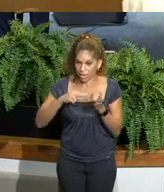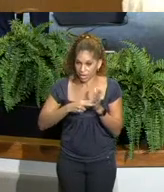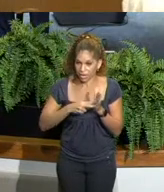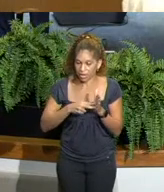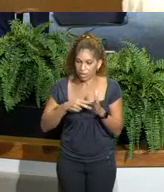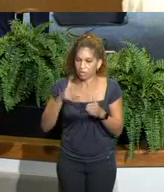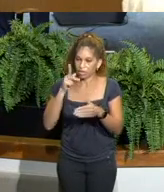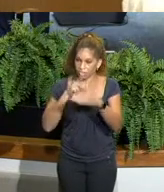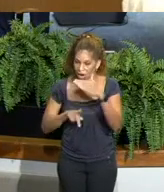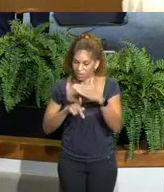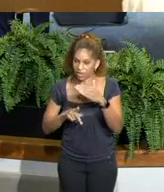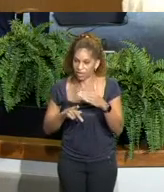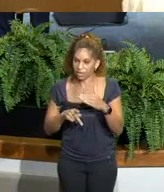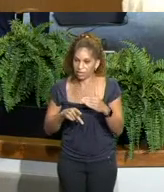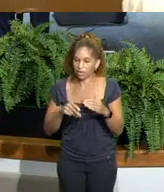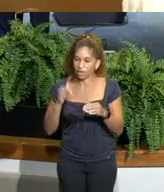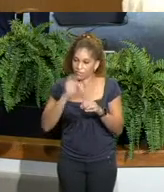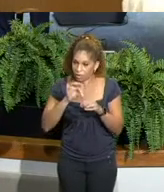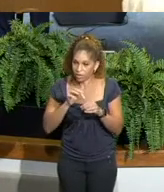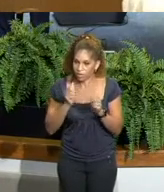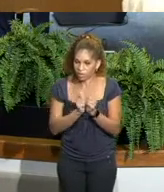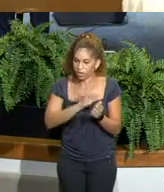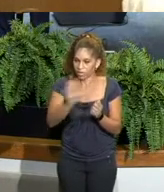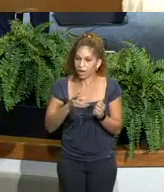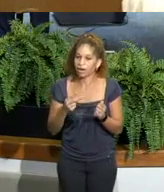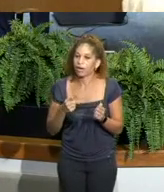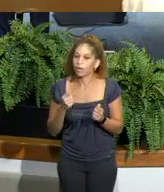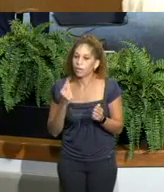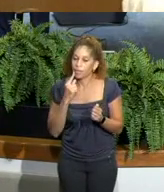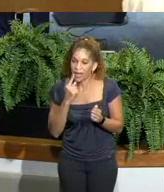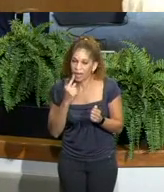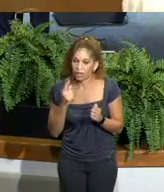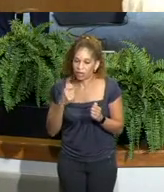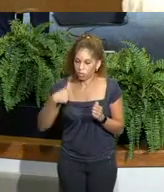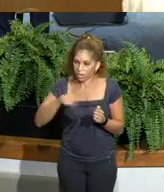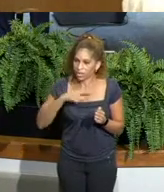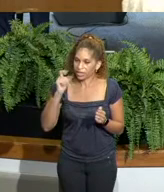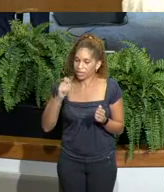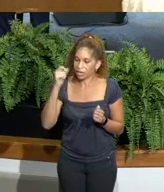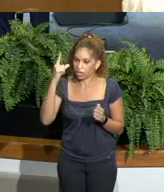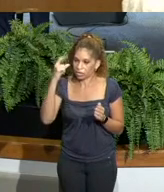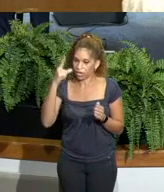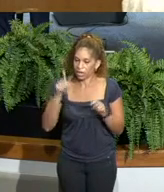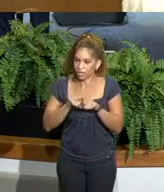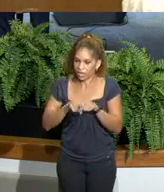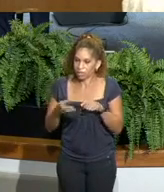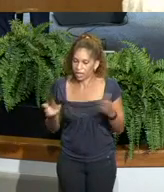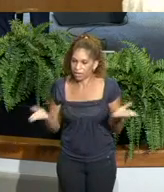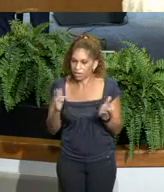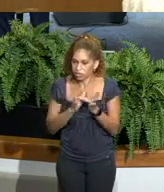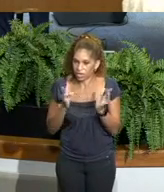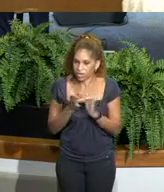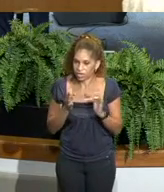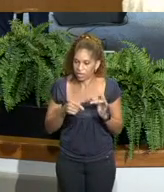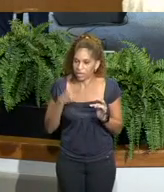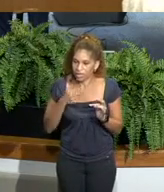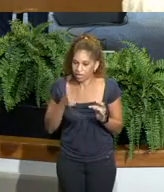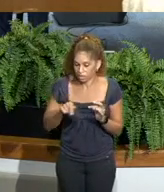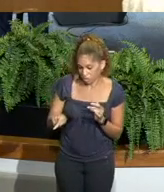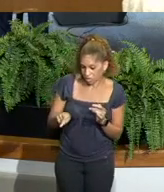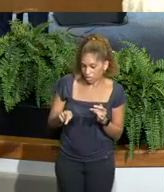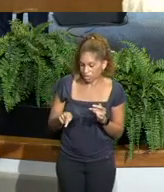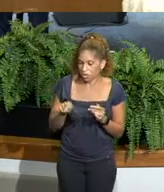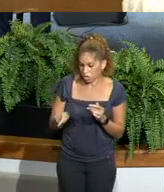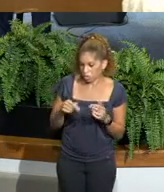their mouth. And so we've got to understand the same thing that Jesus was saying to the man at the pool. You